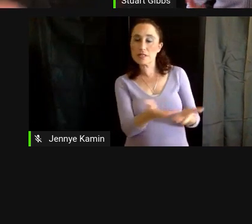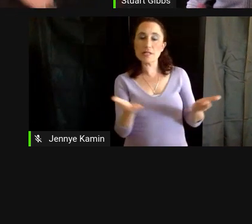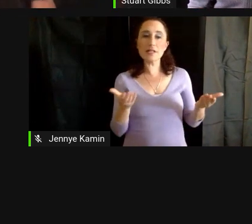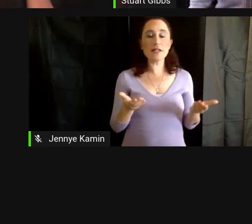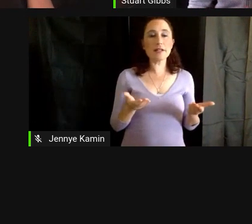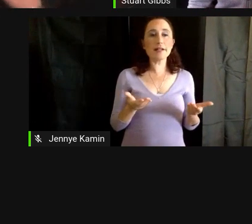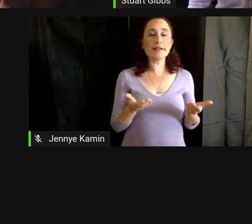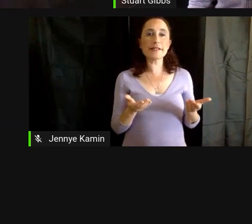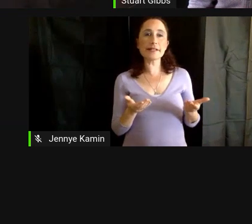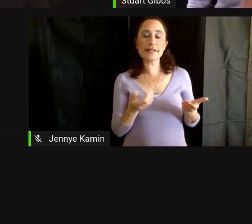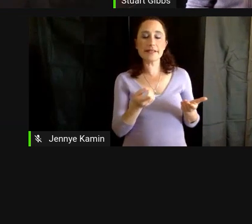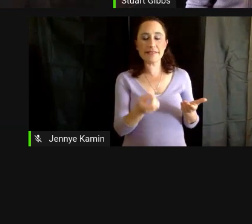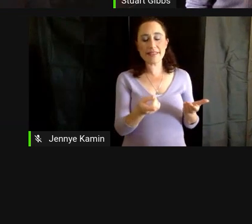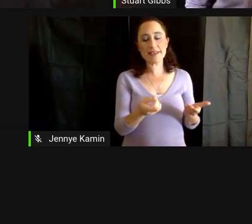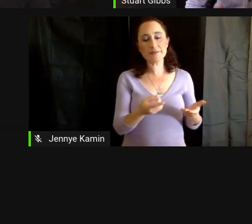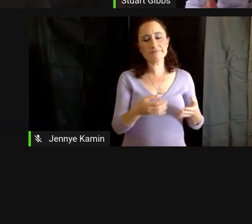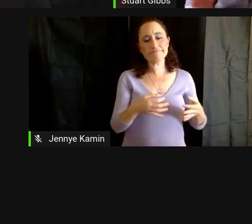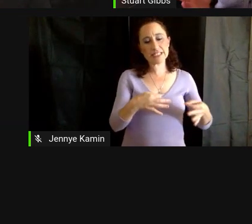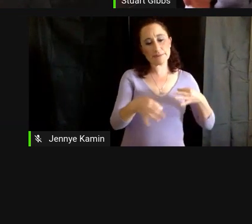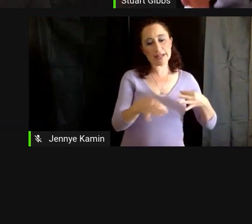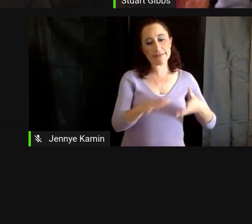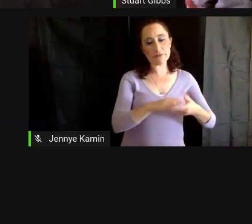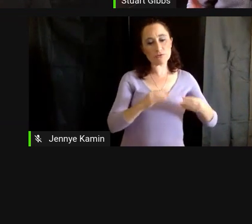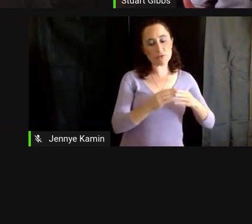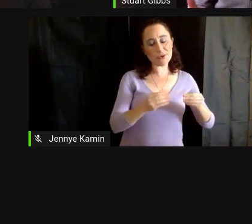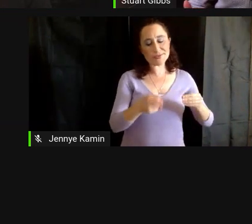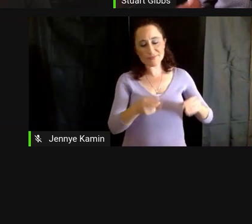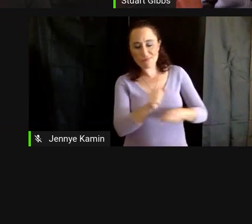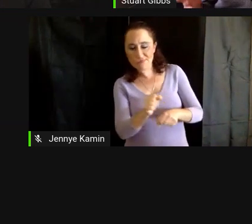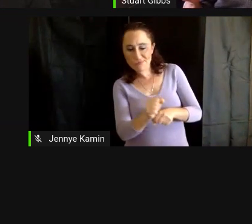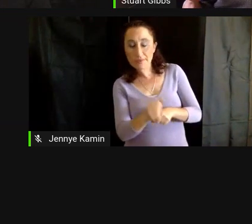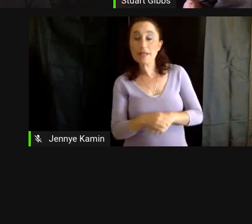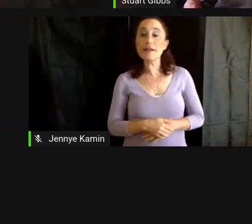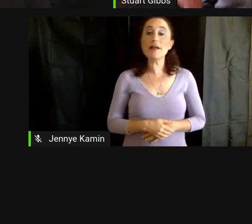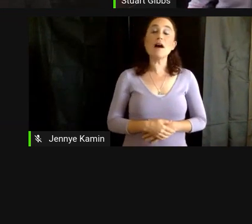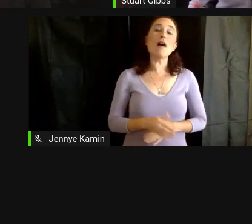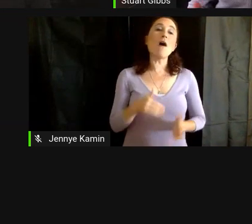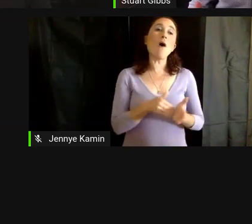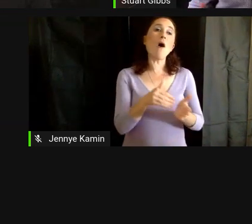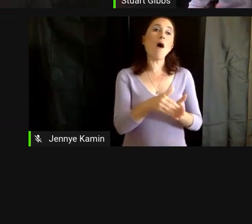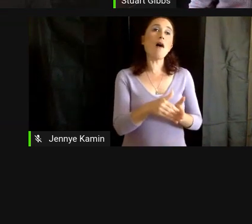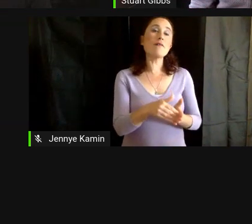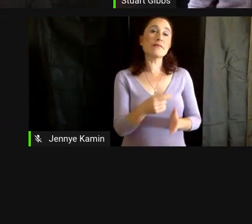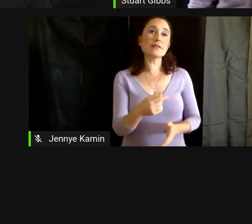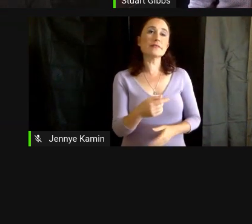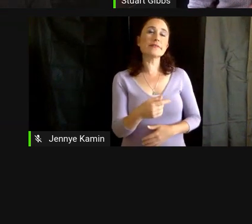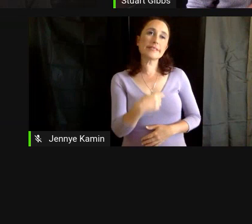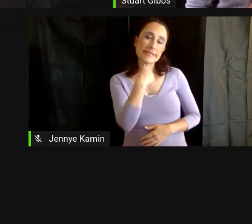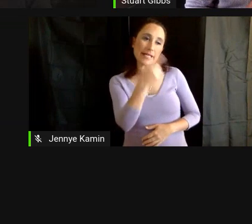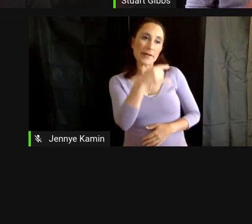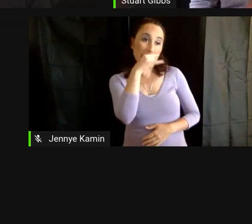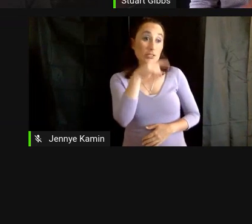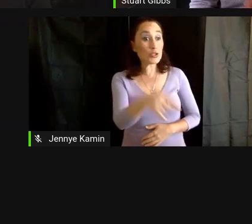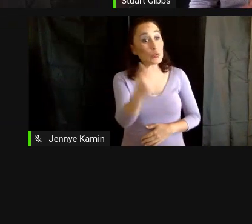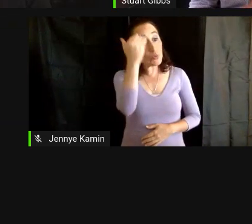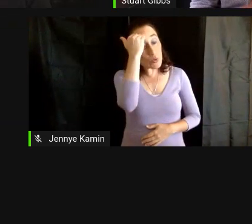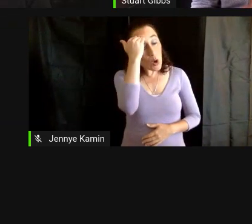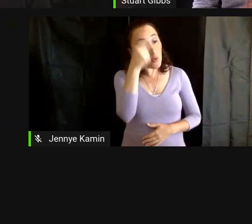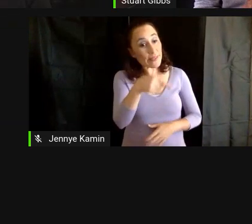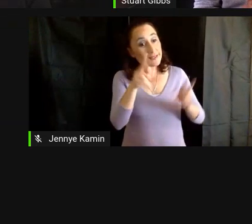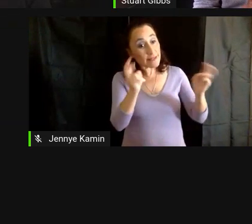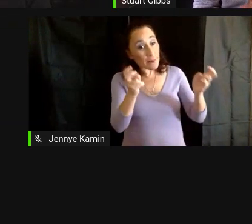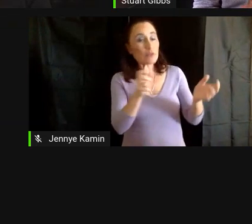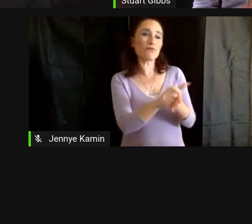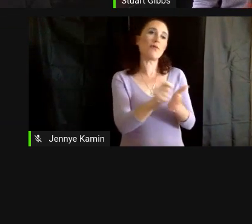the stuff they're working on, and I find a lot of the time kids are told write what you know to come up with a story, and